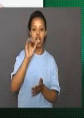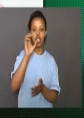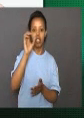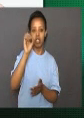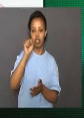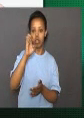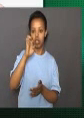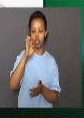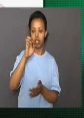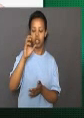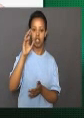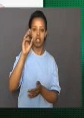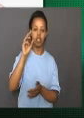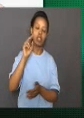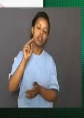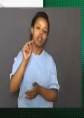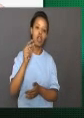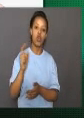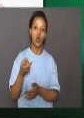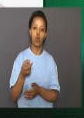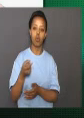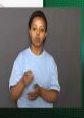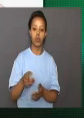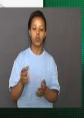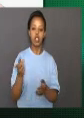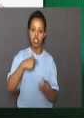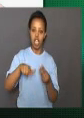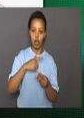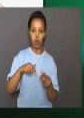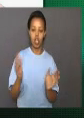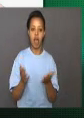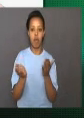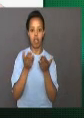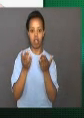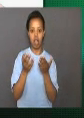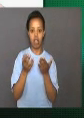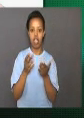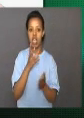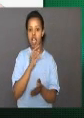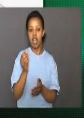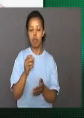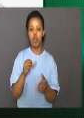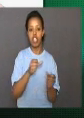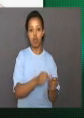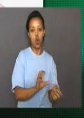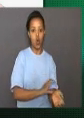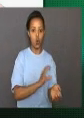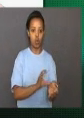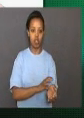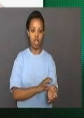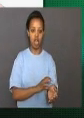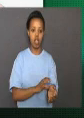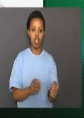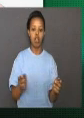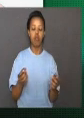cell. As the lysogenic cycle allows the host cell to continue